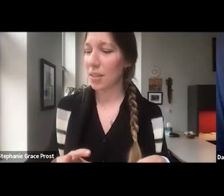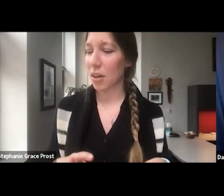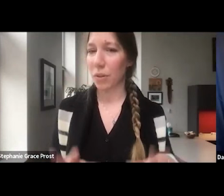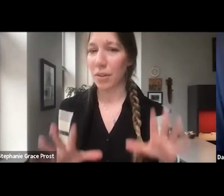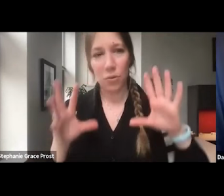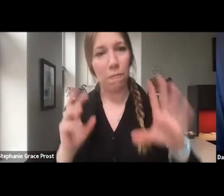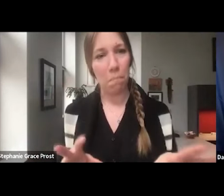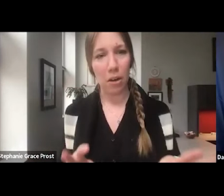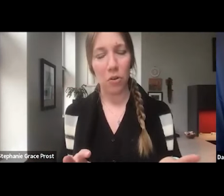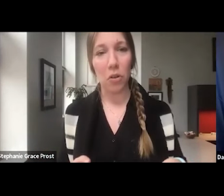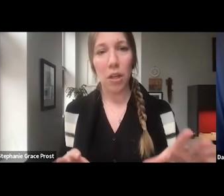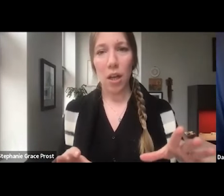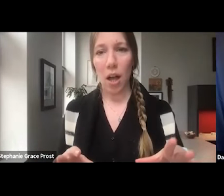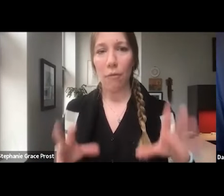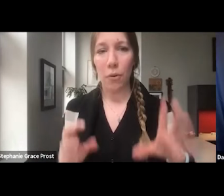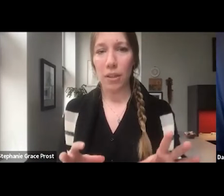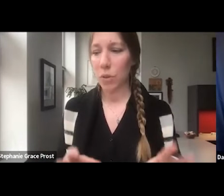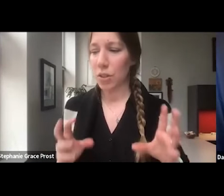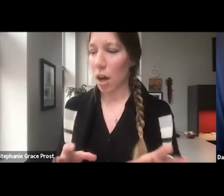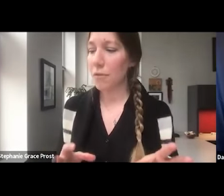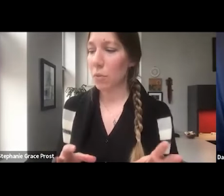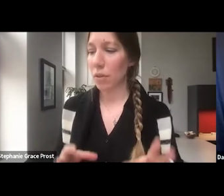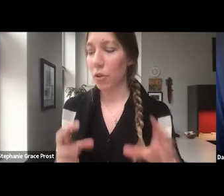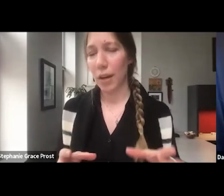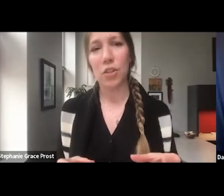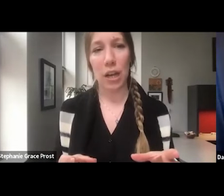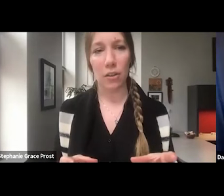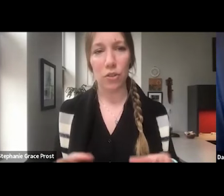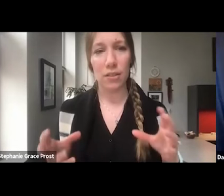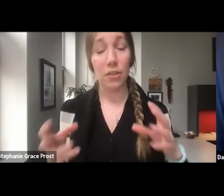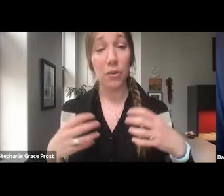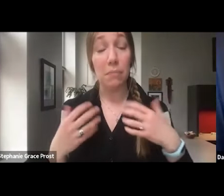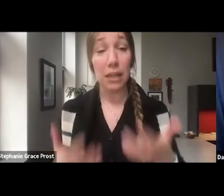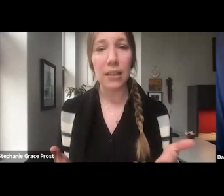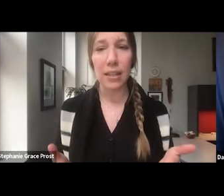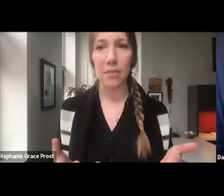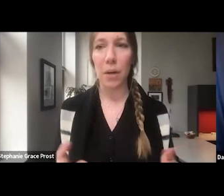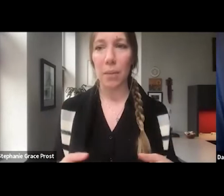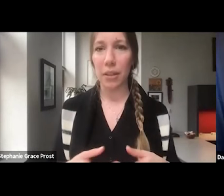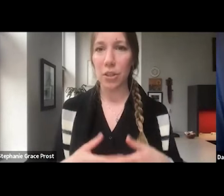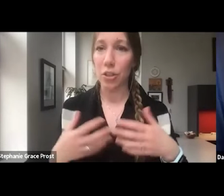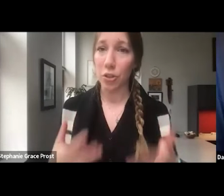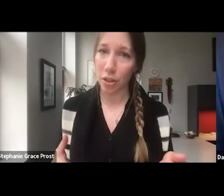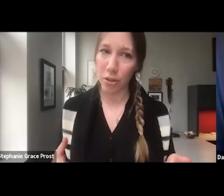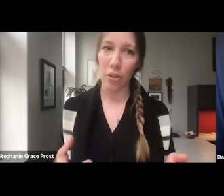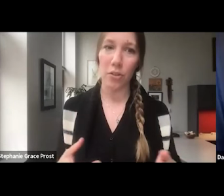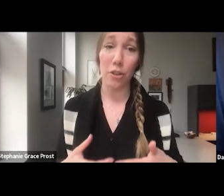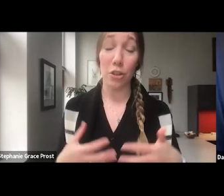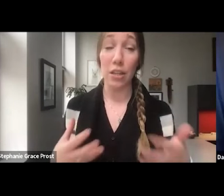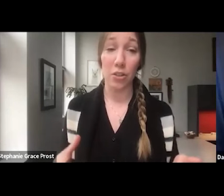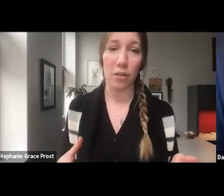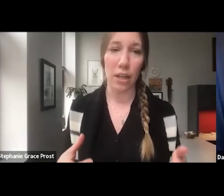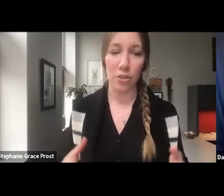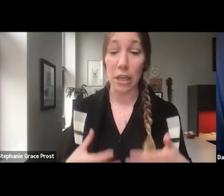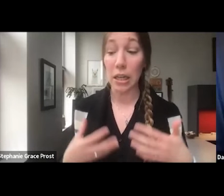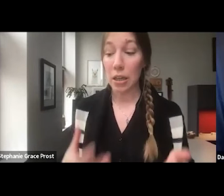wanted to get started with the sort of medical focus, which is often one of the greatest challenges that those meeting the needs of the population during their incarceration